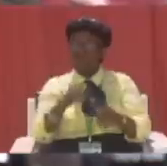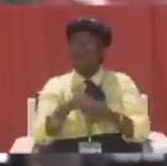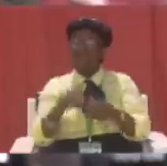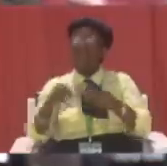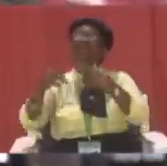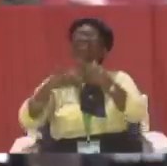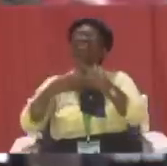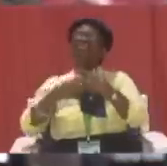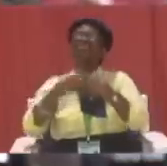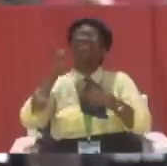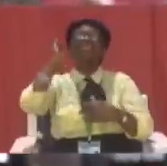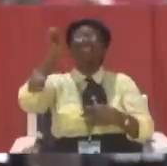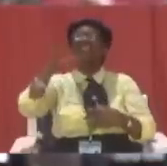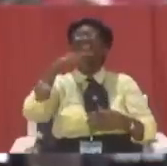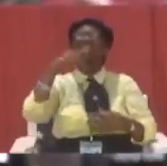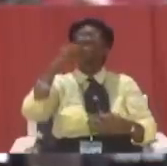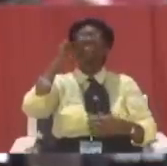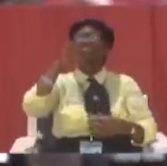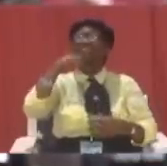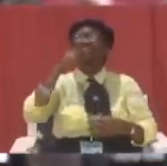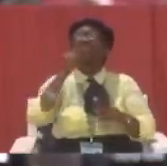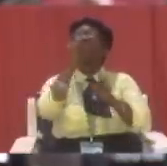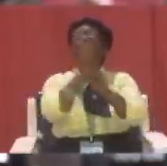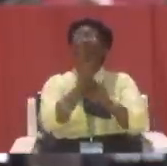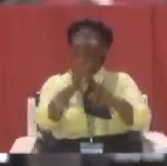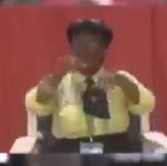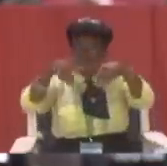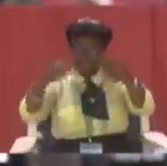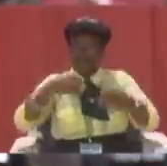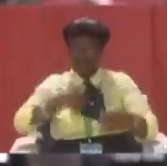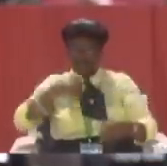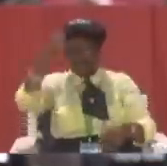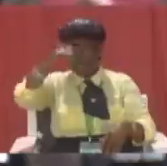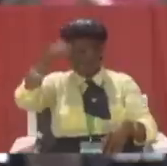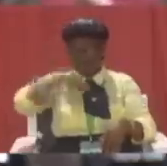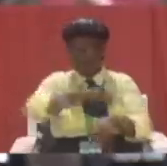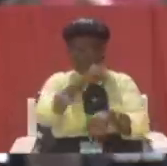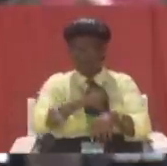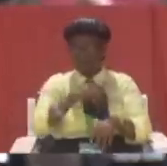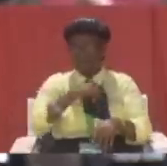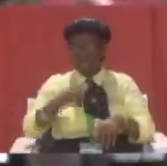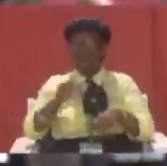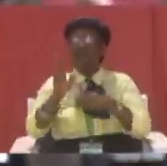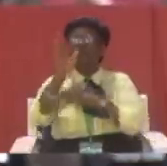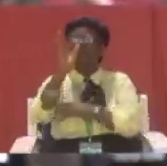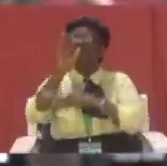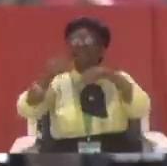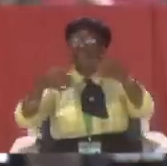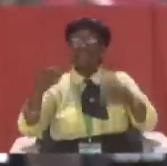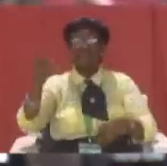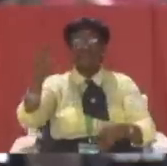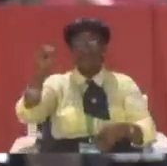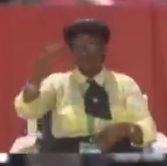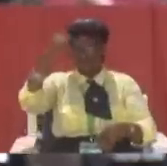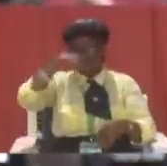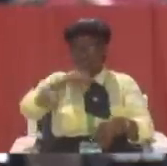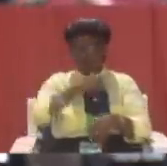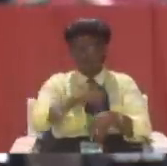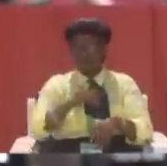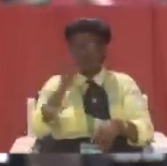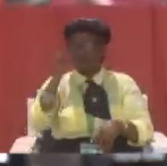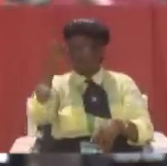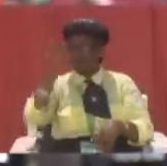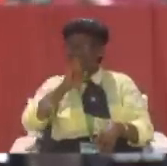And the Almighty God turned around, gave him wisdom, gave him understanding, gave him wealth